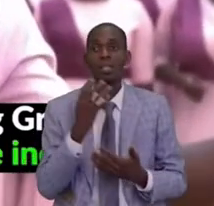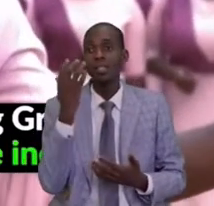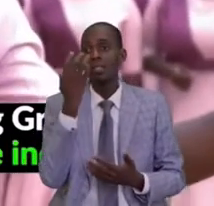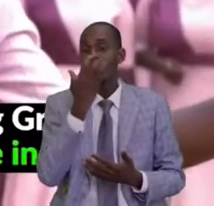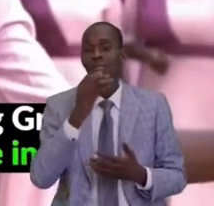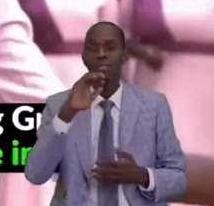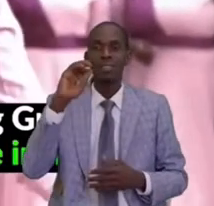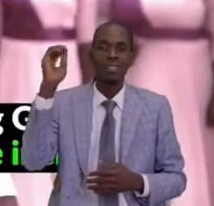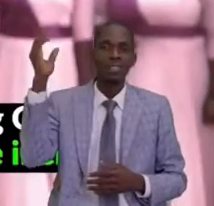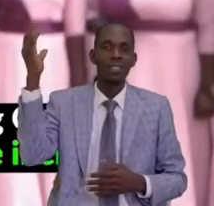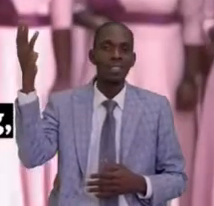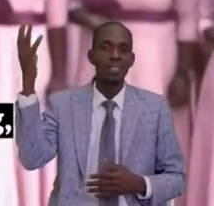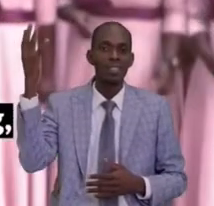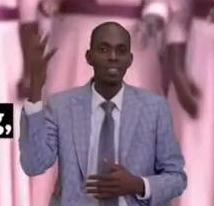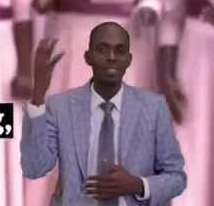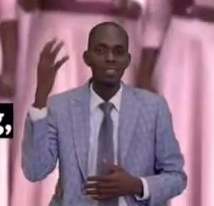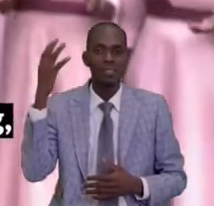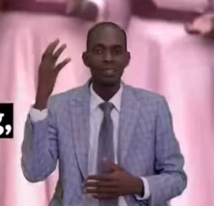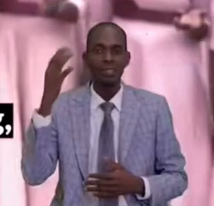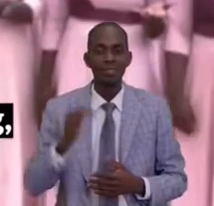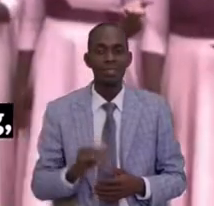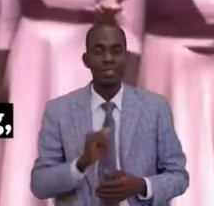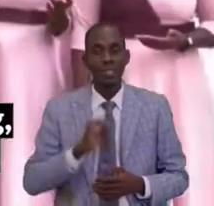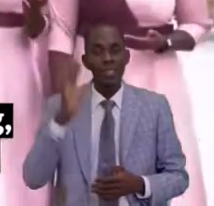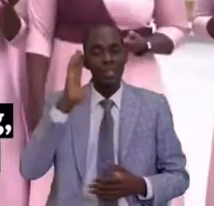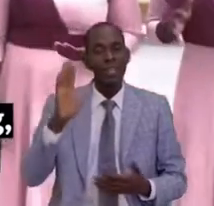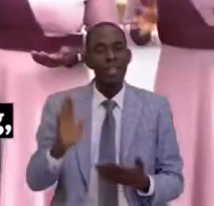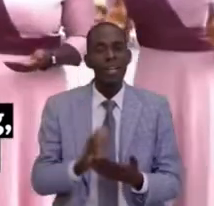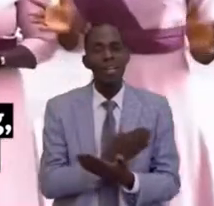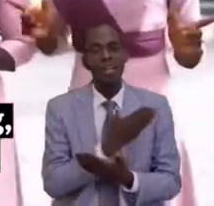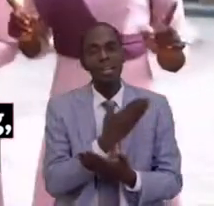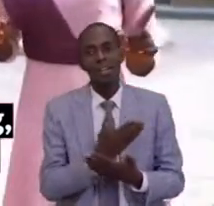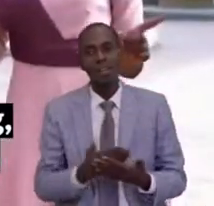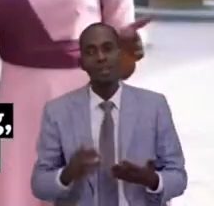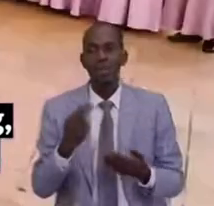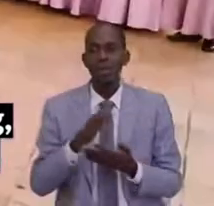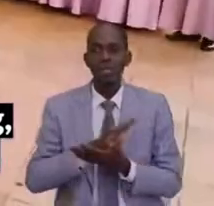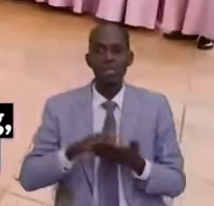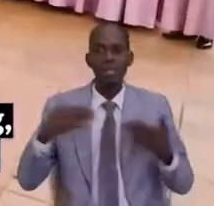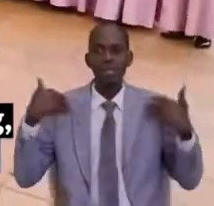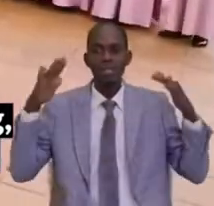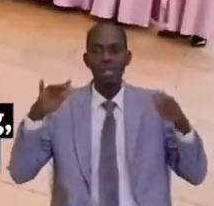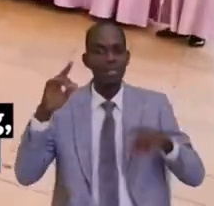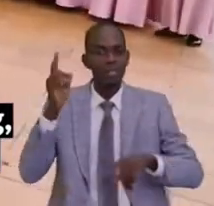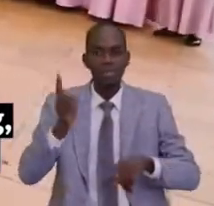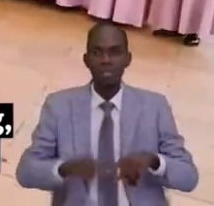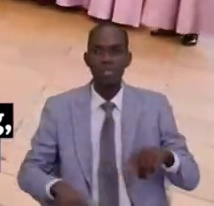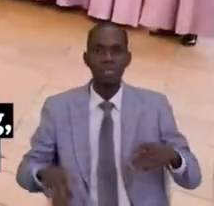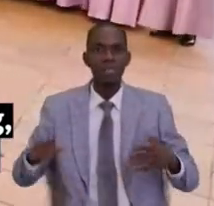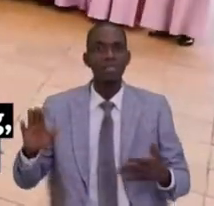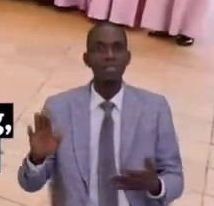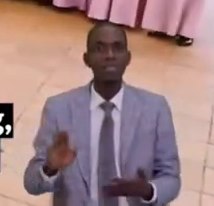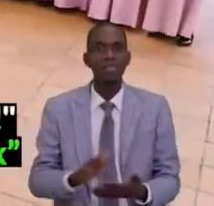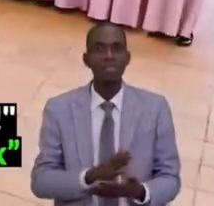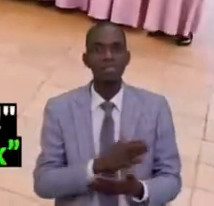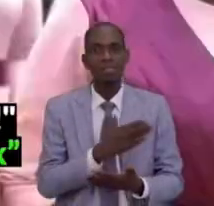Amazing Grace. I'll sing a song for the angels.